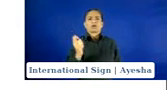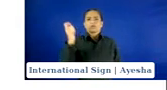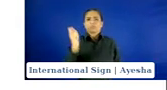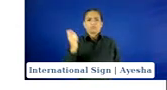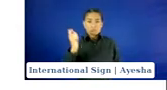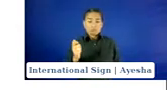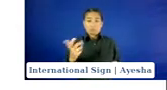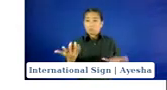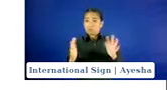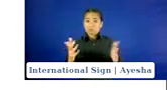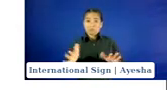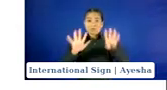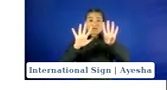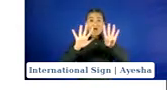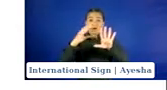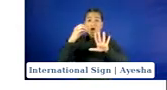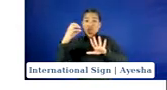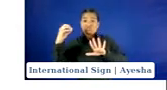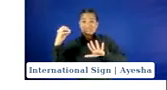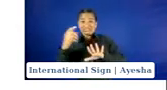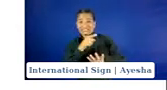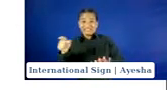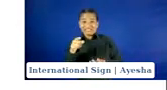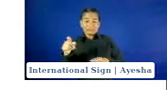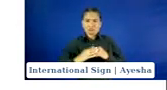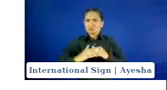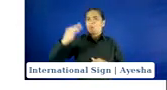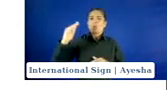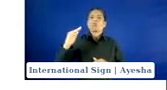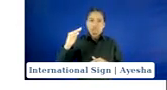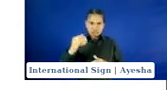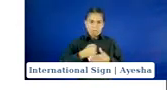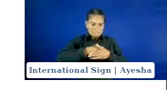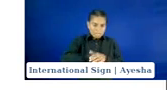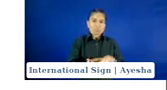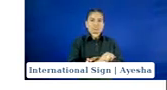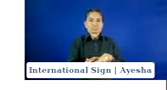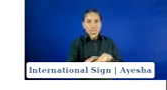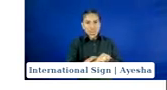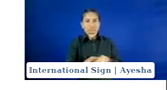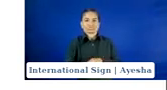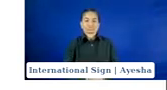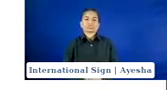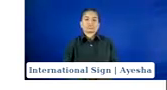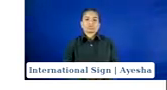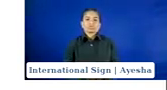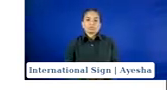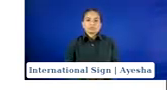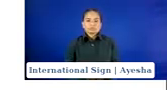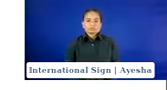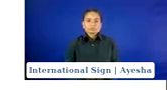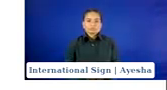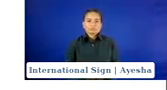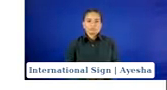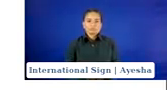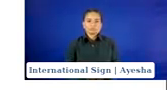are not entitled to maternity benefits, accounting for more than 60% of women giving birth in